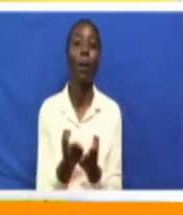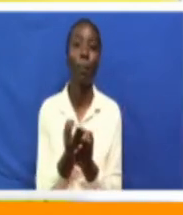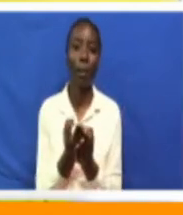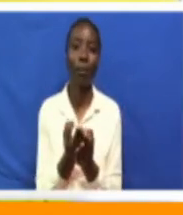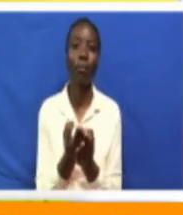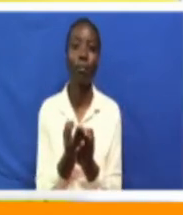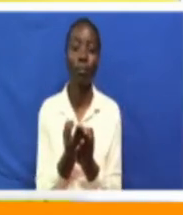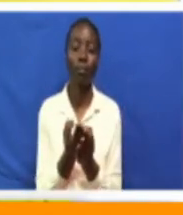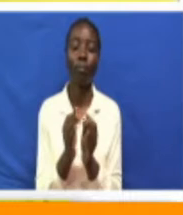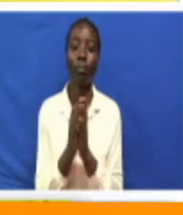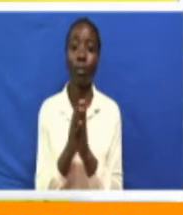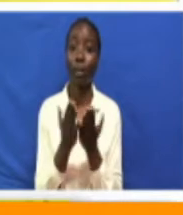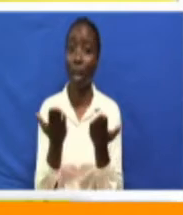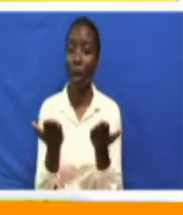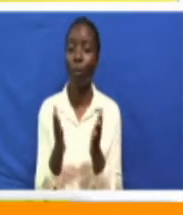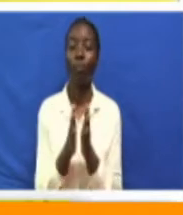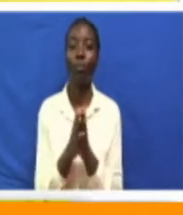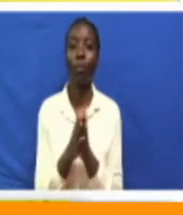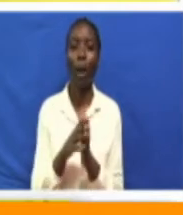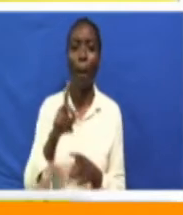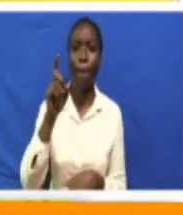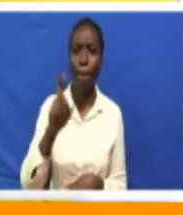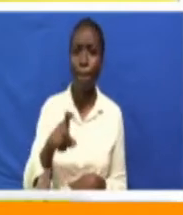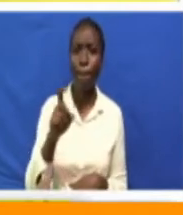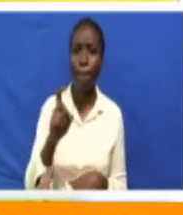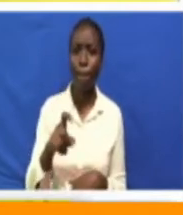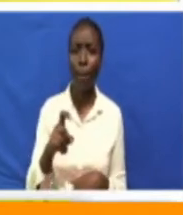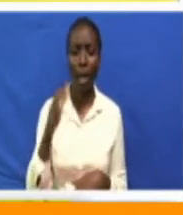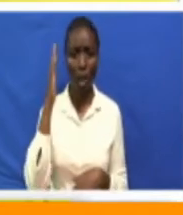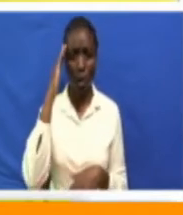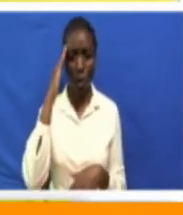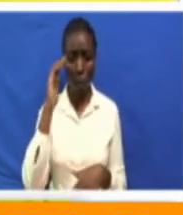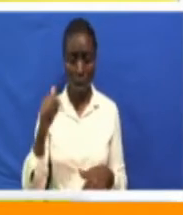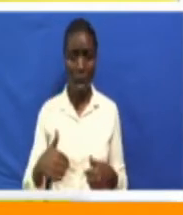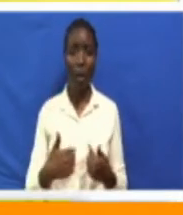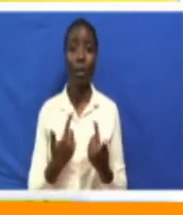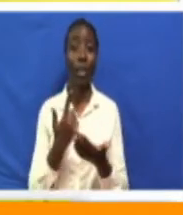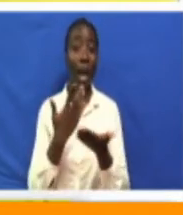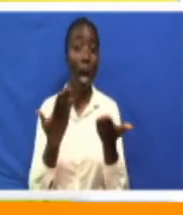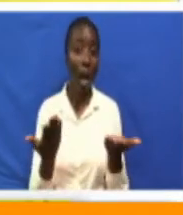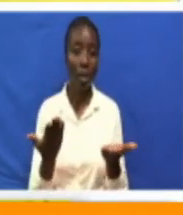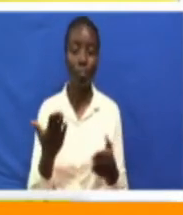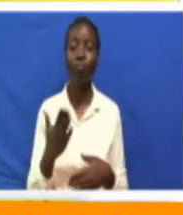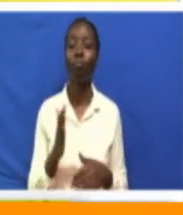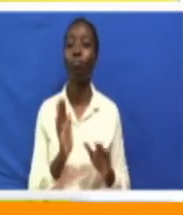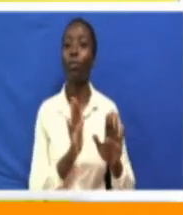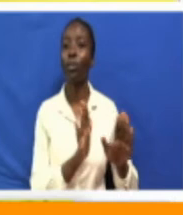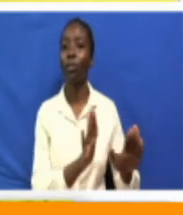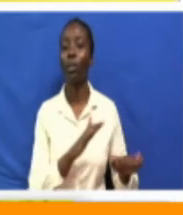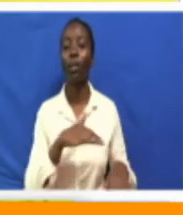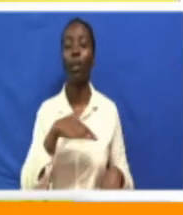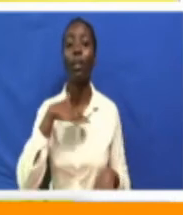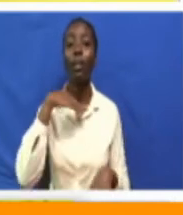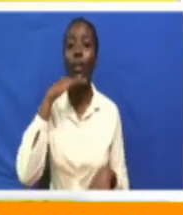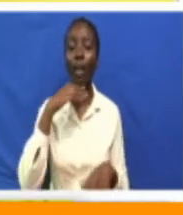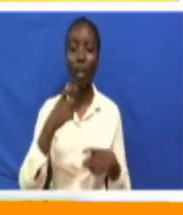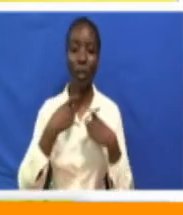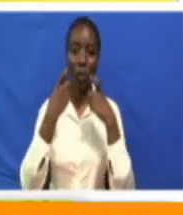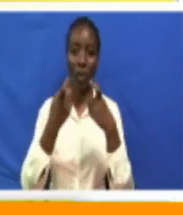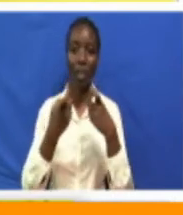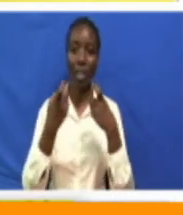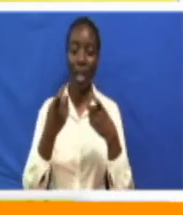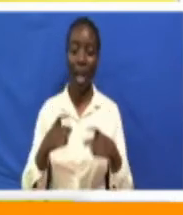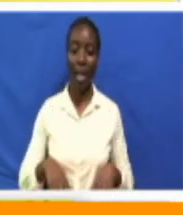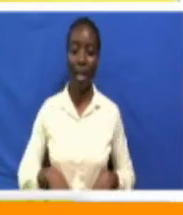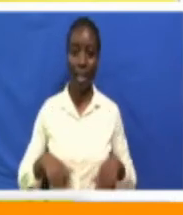as follows we must consider ourselves dead to sin and alive to God in